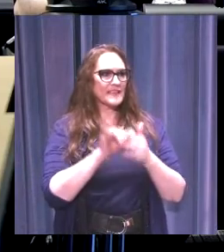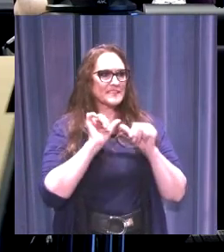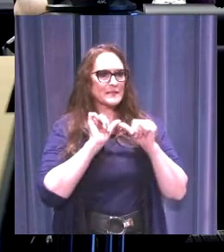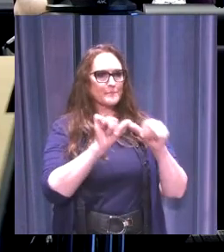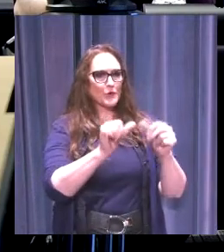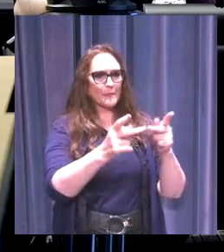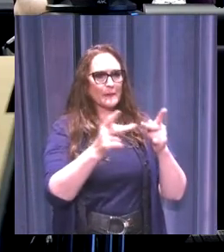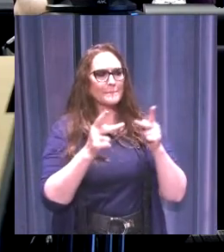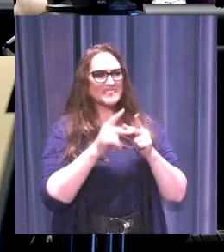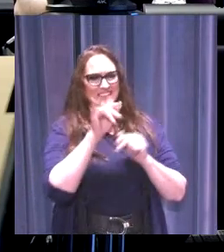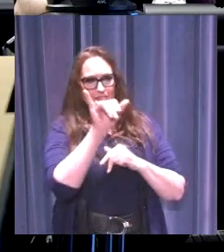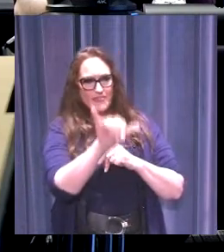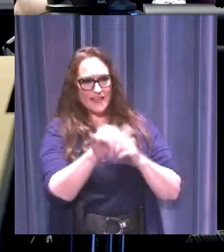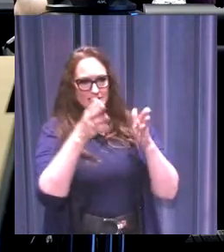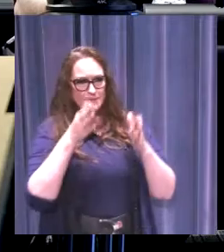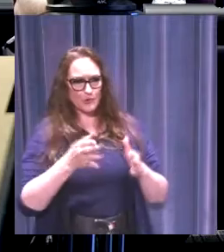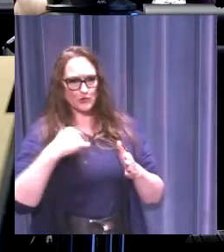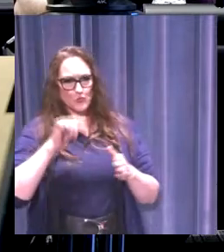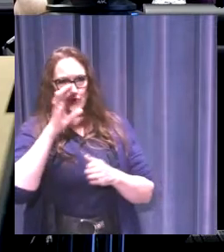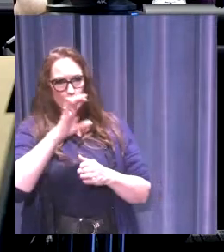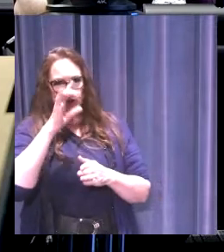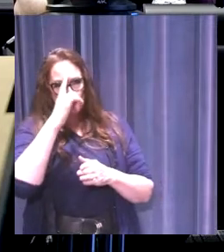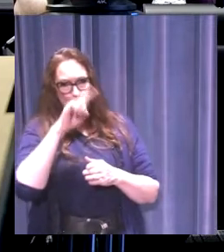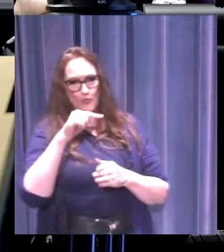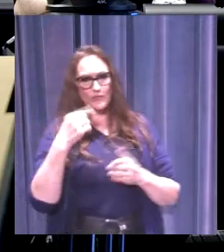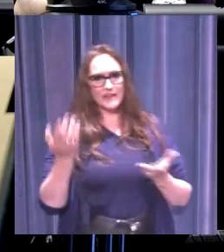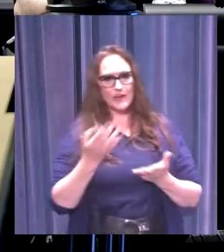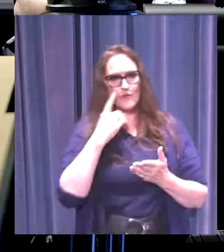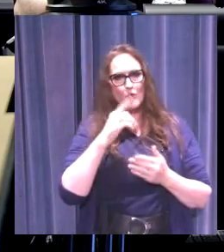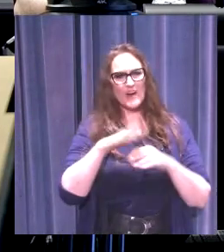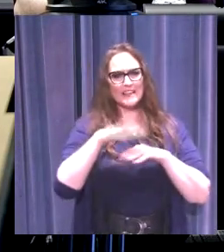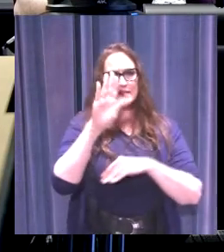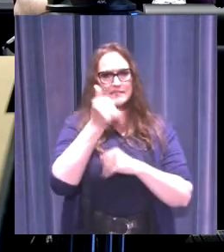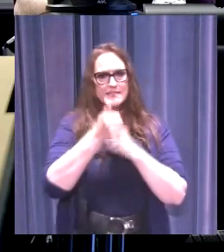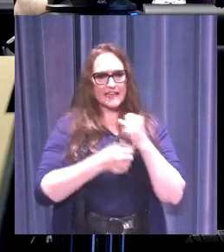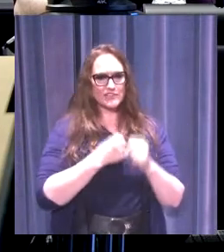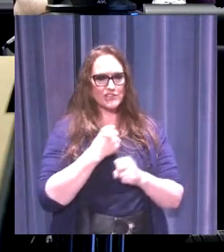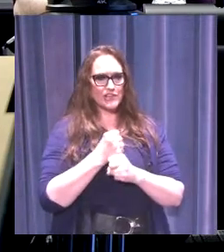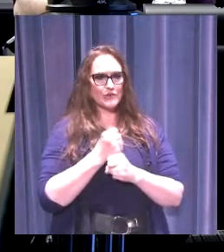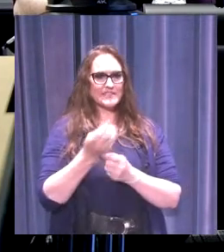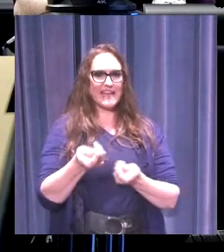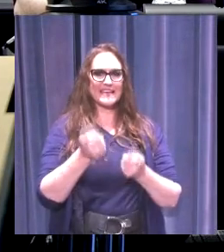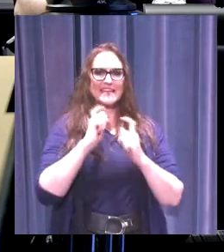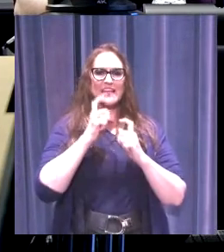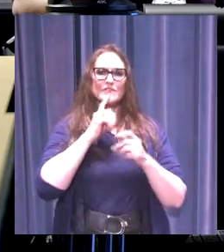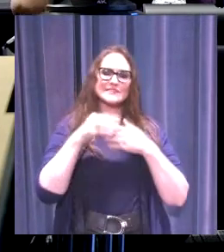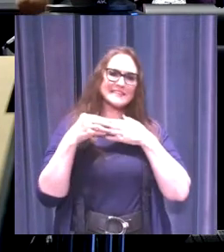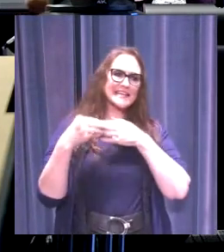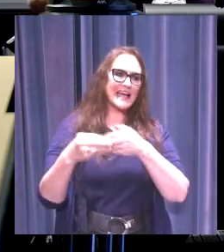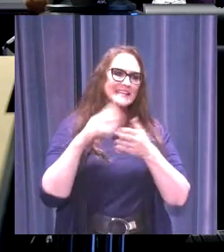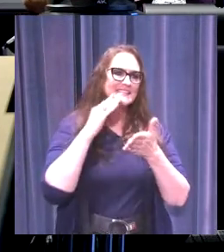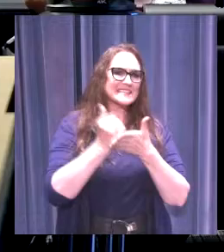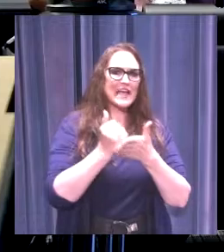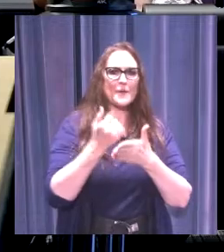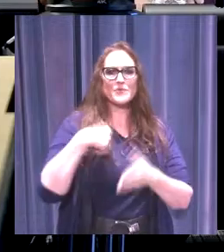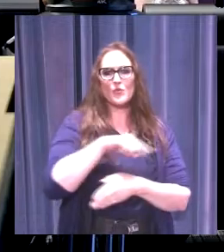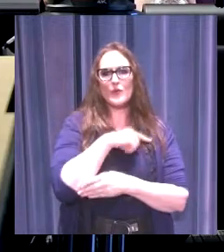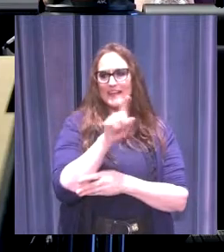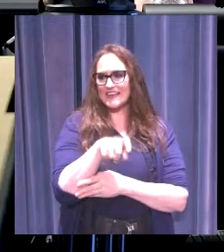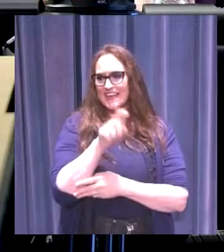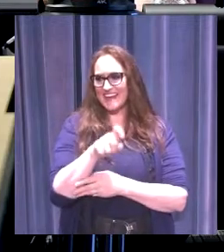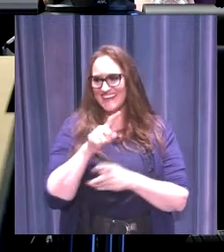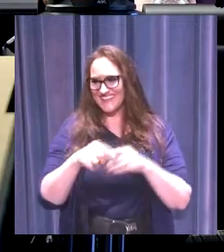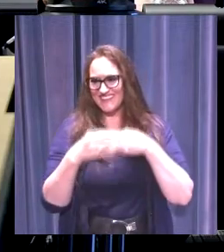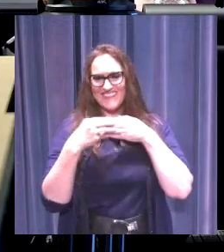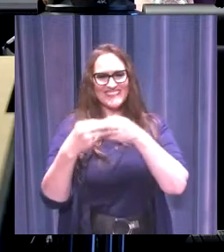position. That's the person we're looking to be here for at least 10 years and to give us the guidance and help that we need to